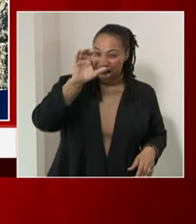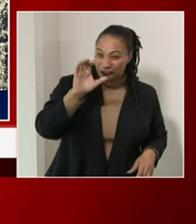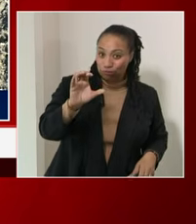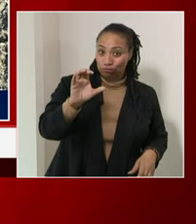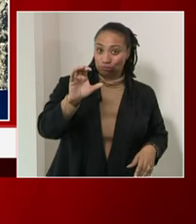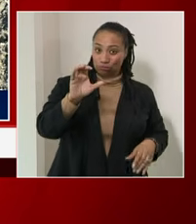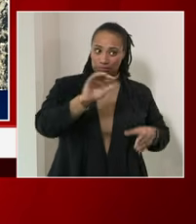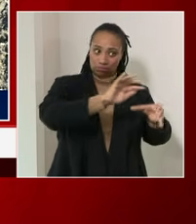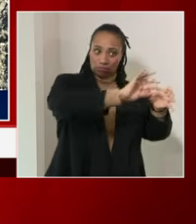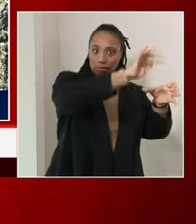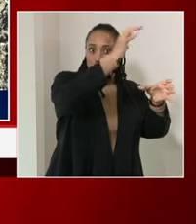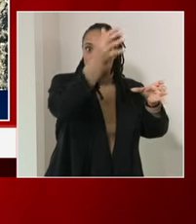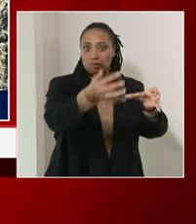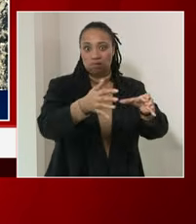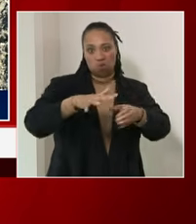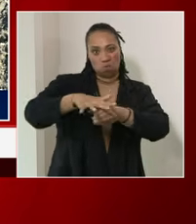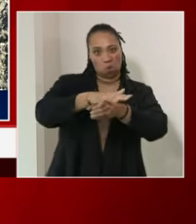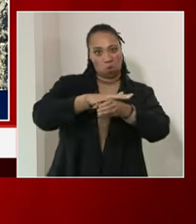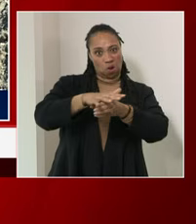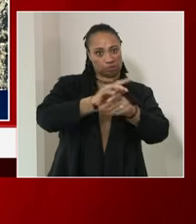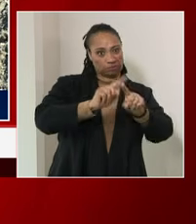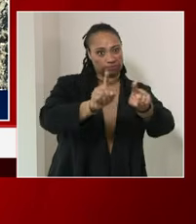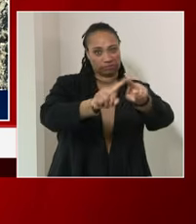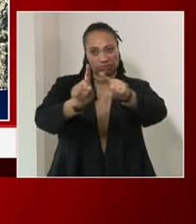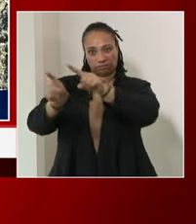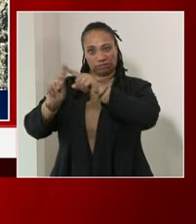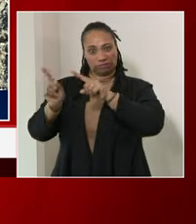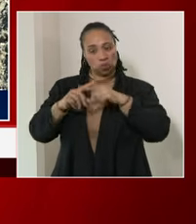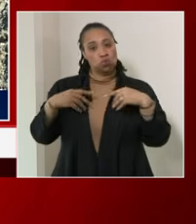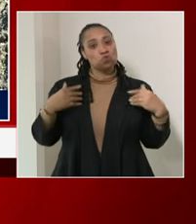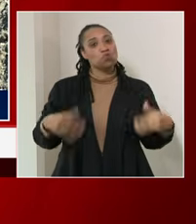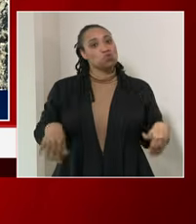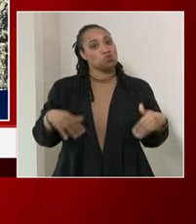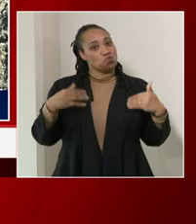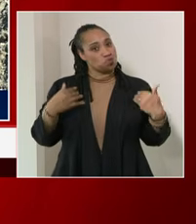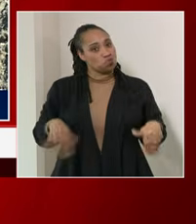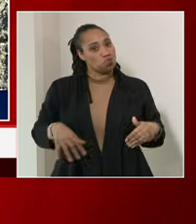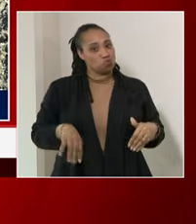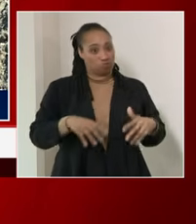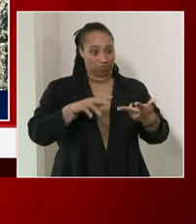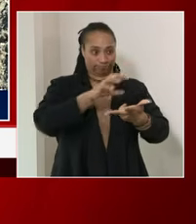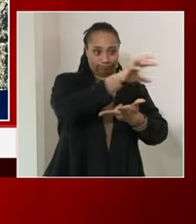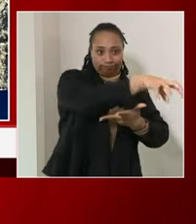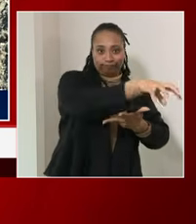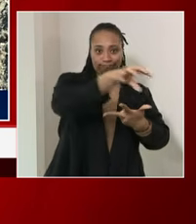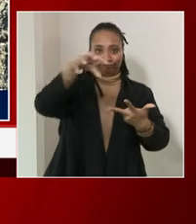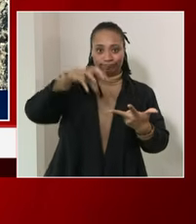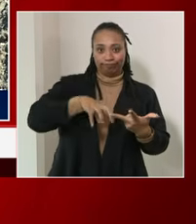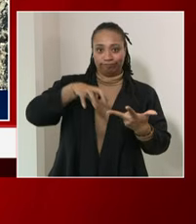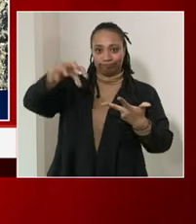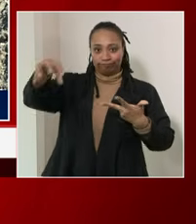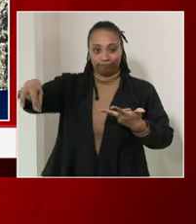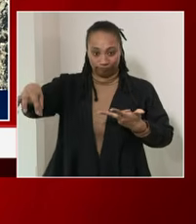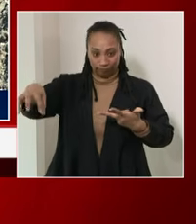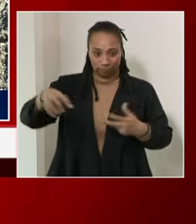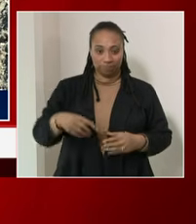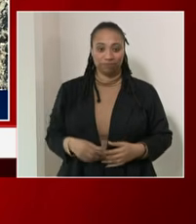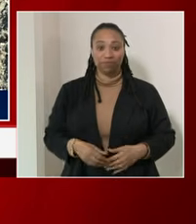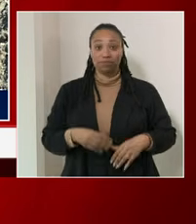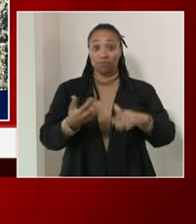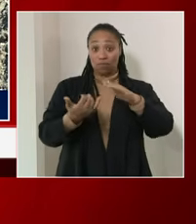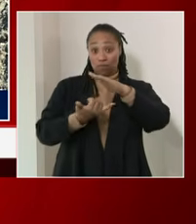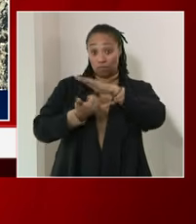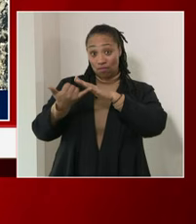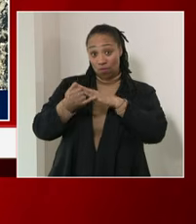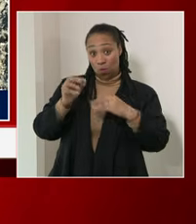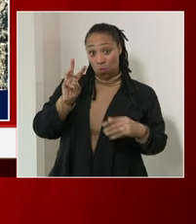off the roadways where we can. In terms of WMATA, continuing to travel all routes with no detours.